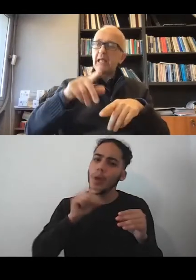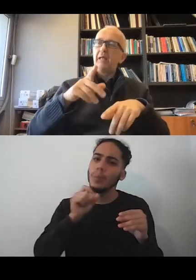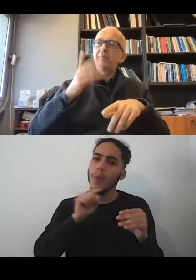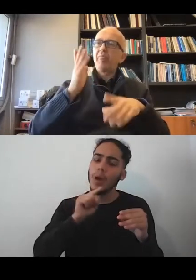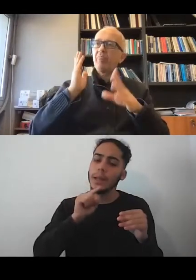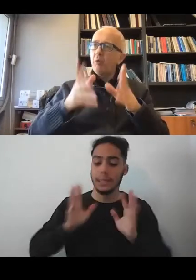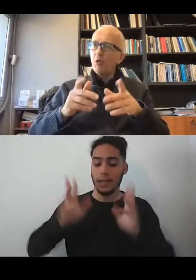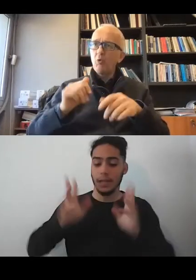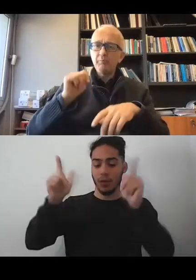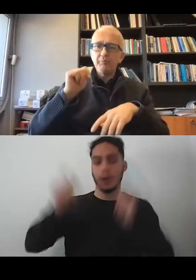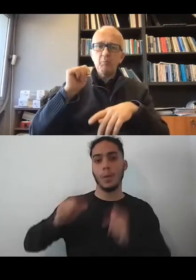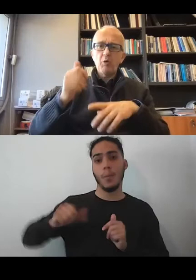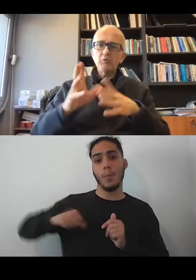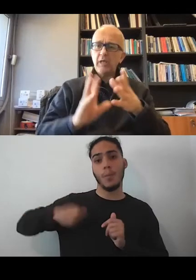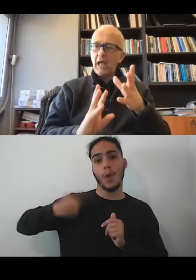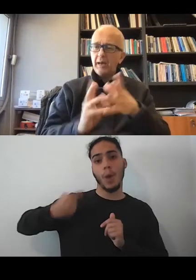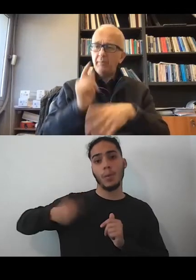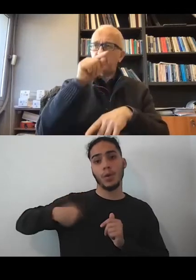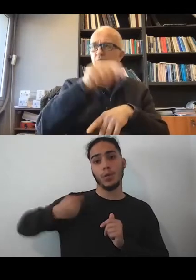system.